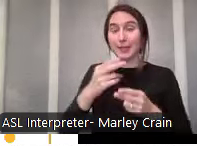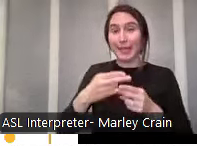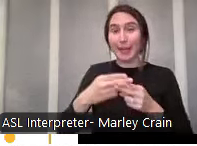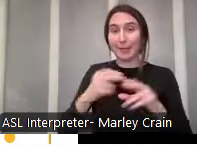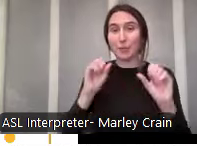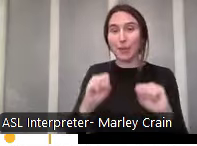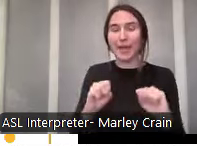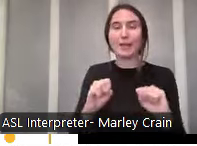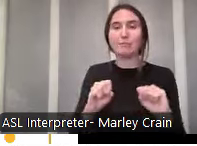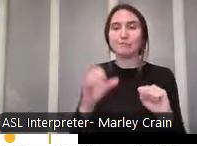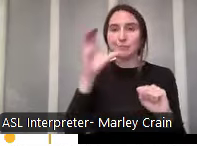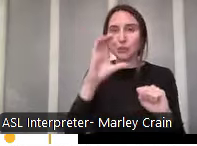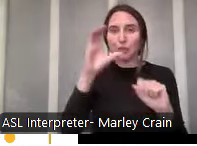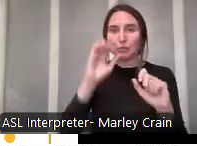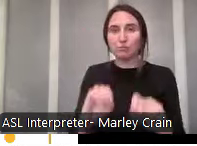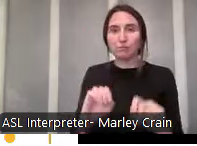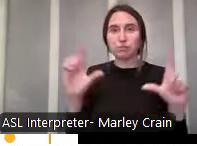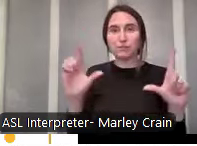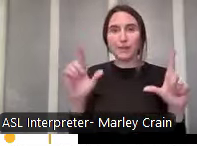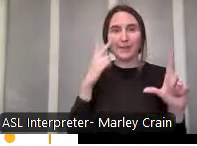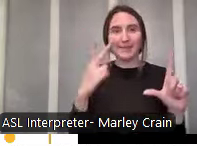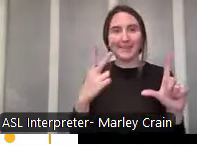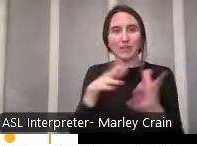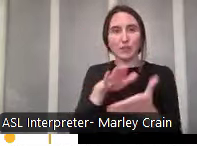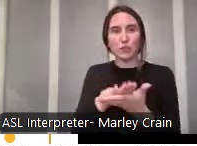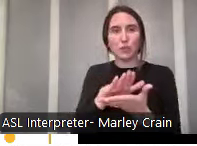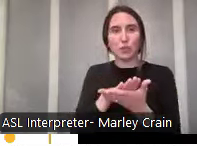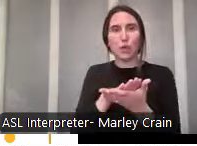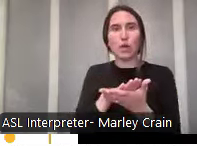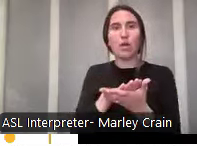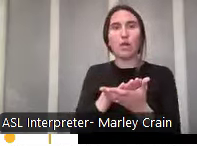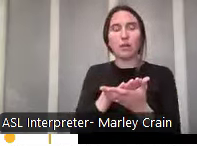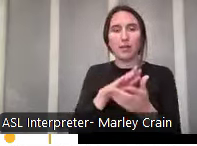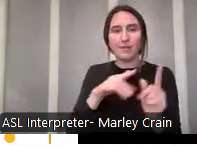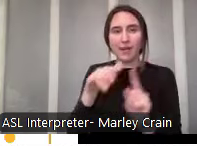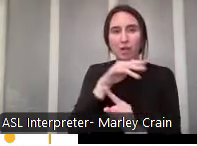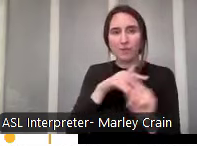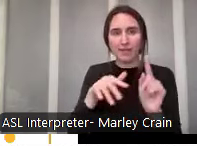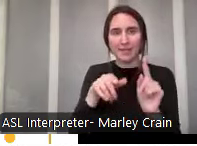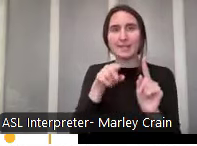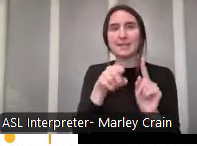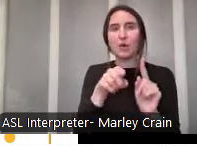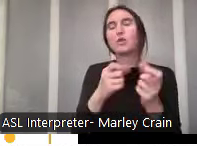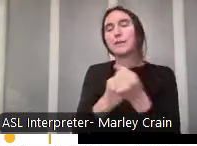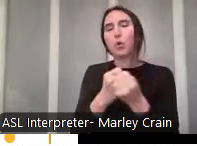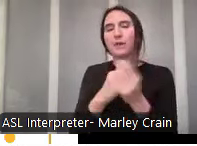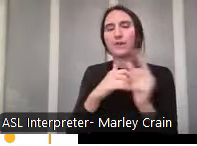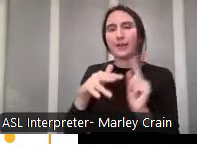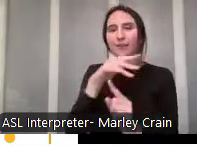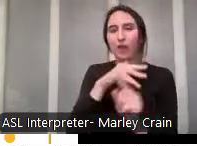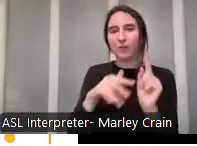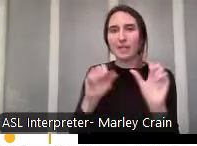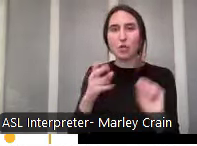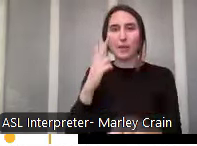look. And you can see what percentage of students are receiving their recommended programs. So for example, this is a high